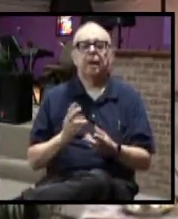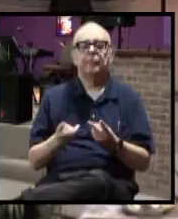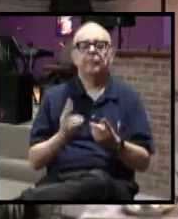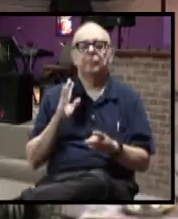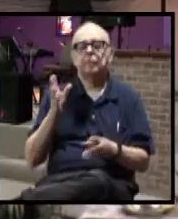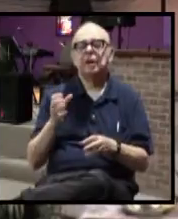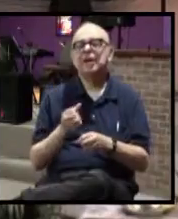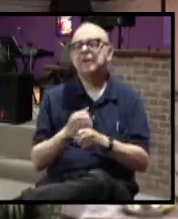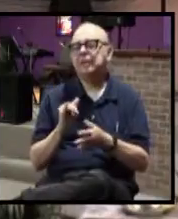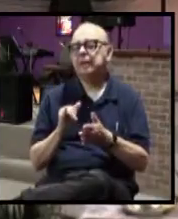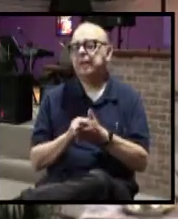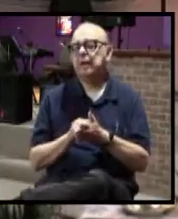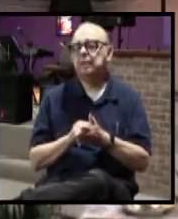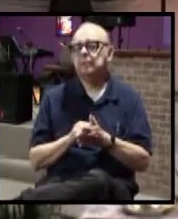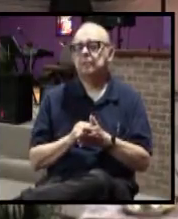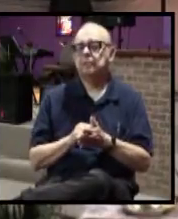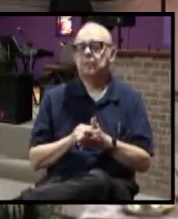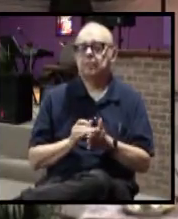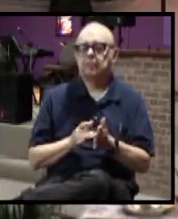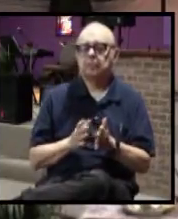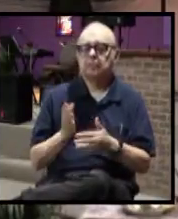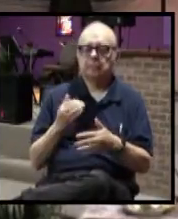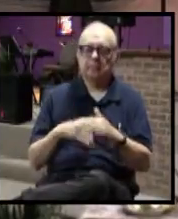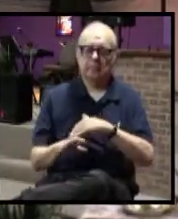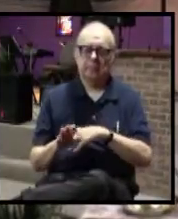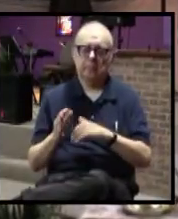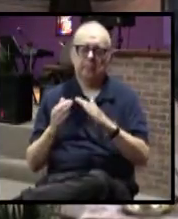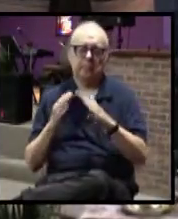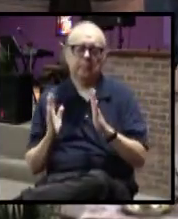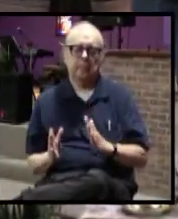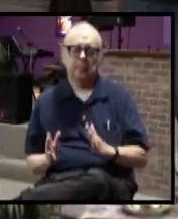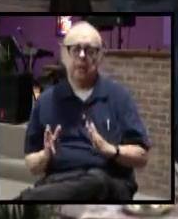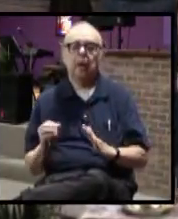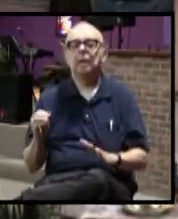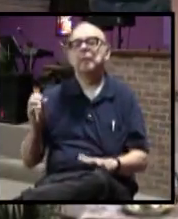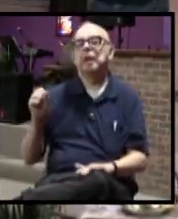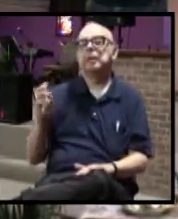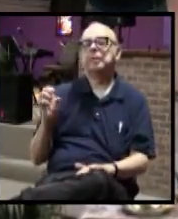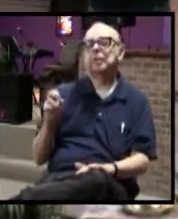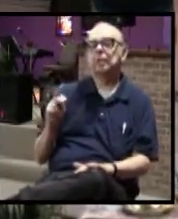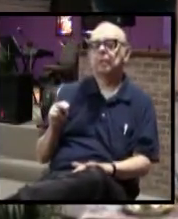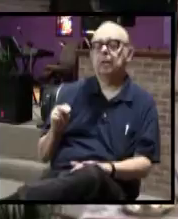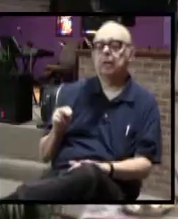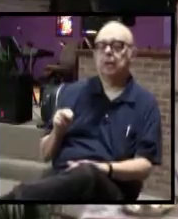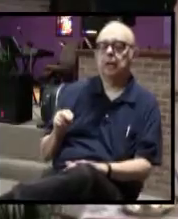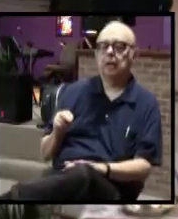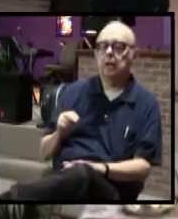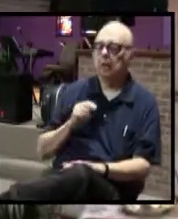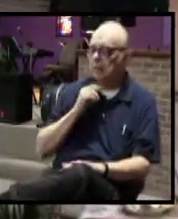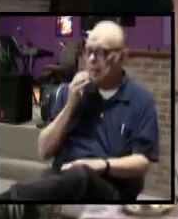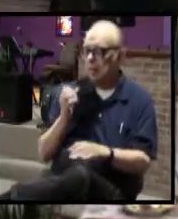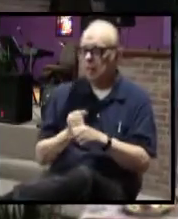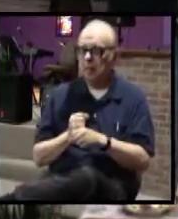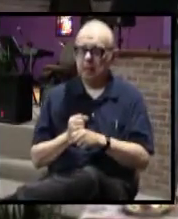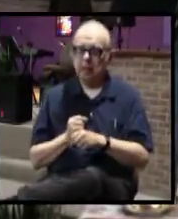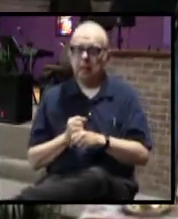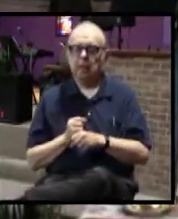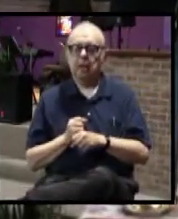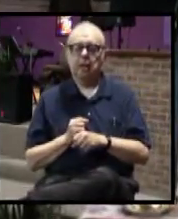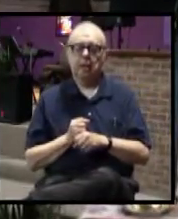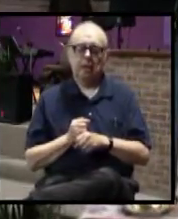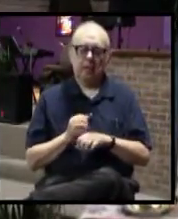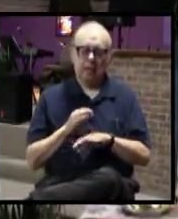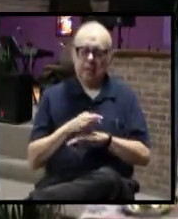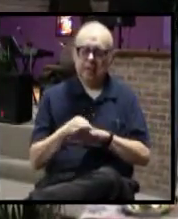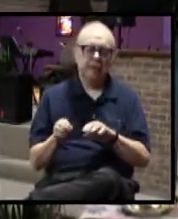That a guest would receive. When Jesus walked into the house of Simon, he did